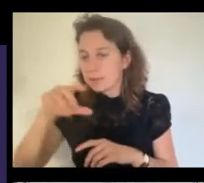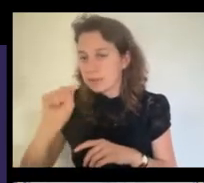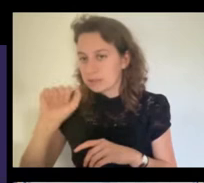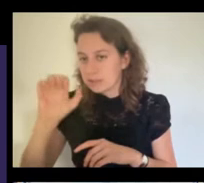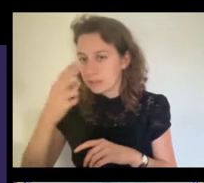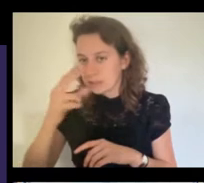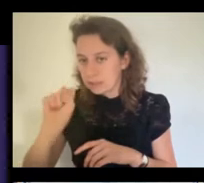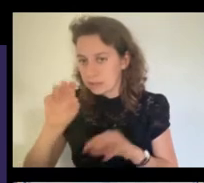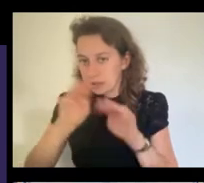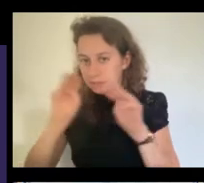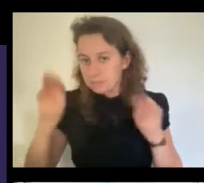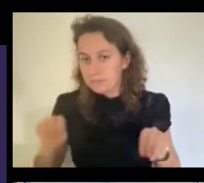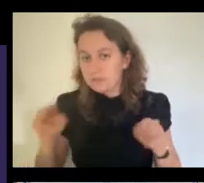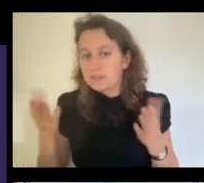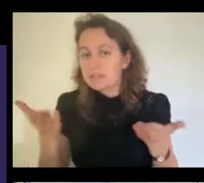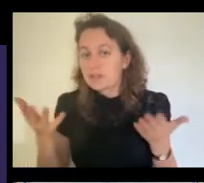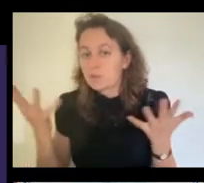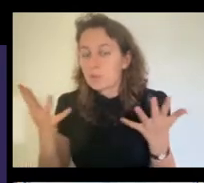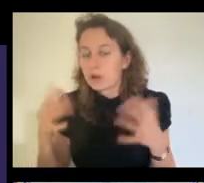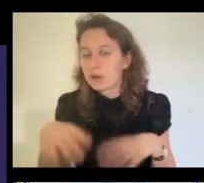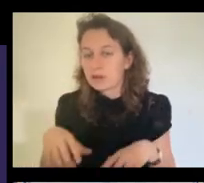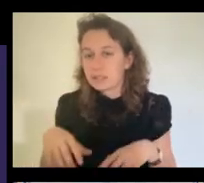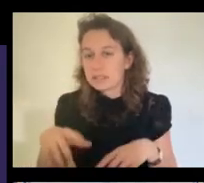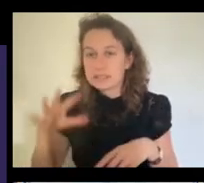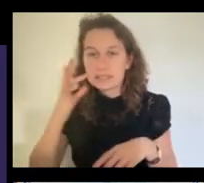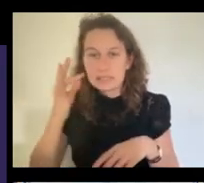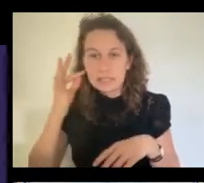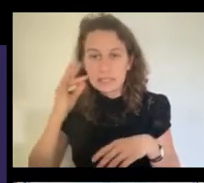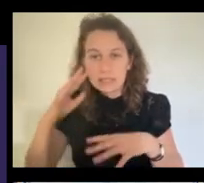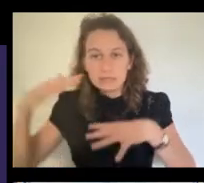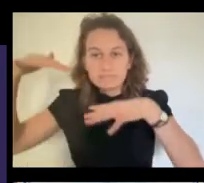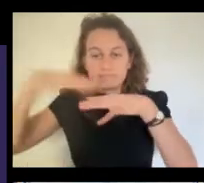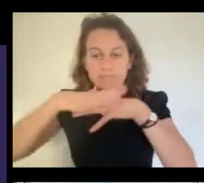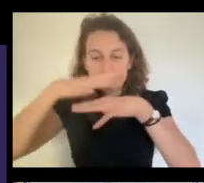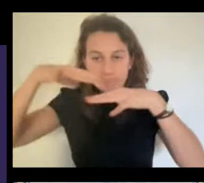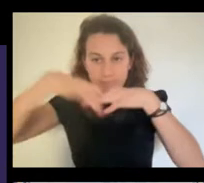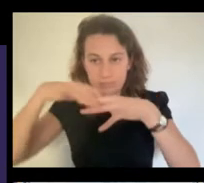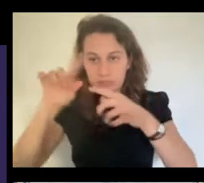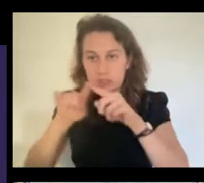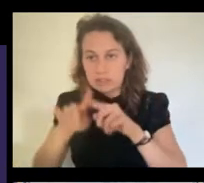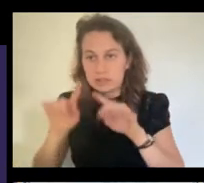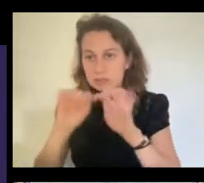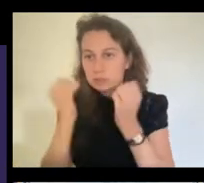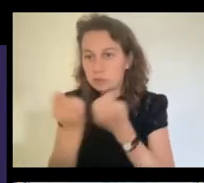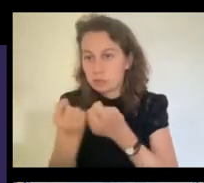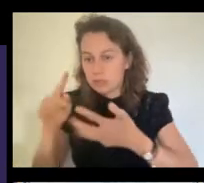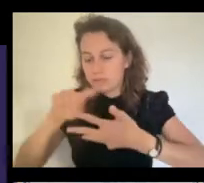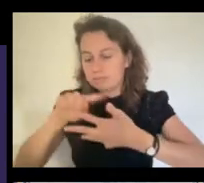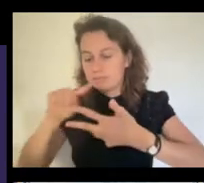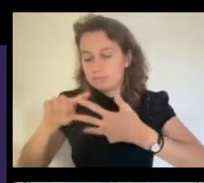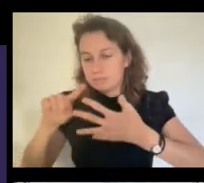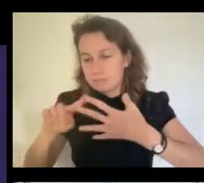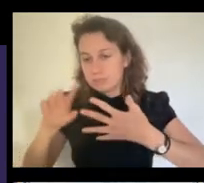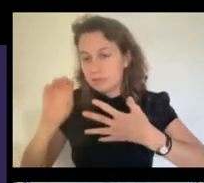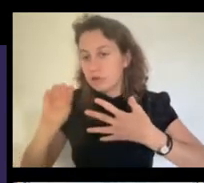of the Chickasaw Nation, Illini Tribe, Iowa Tribe, Kickapoo Tribe,